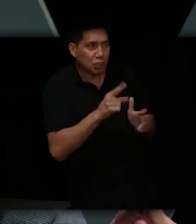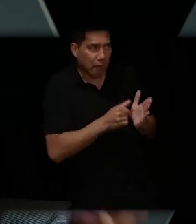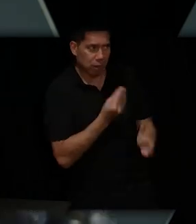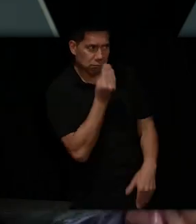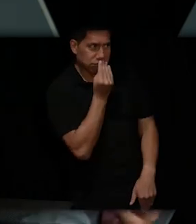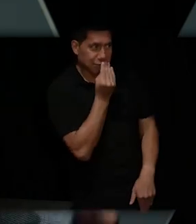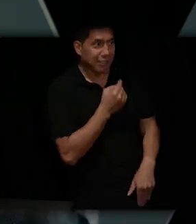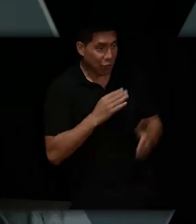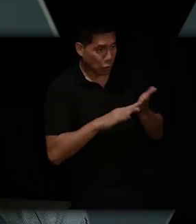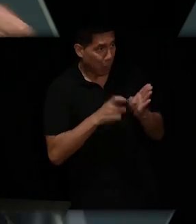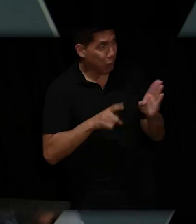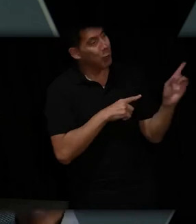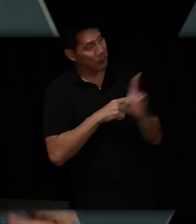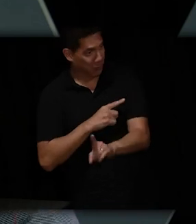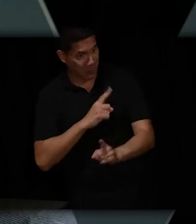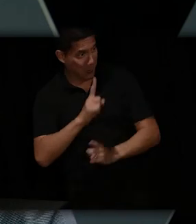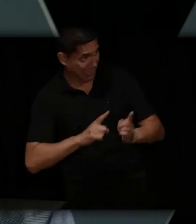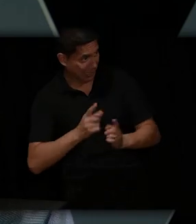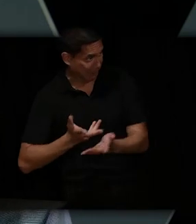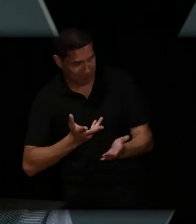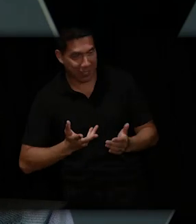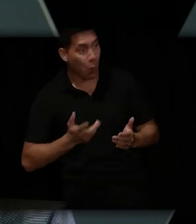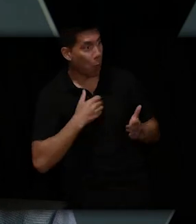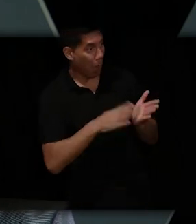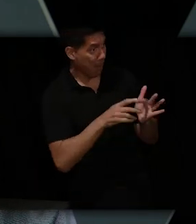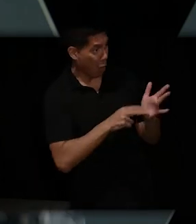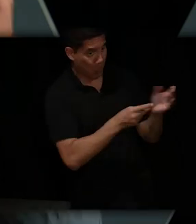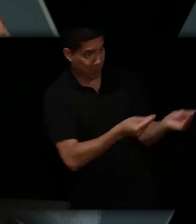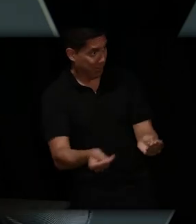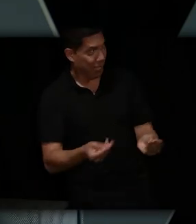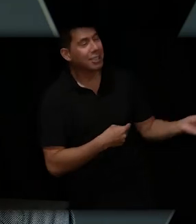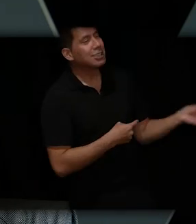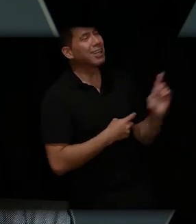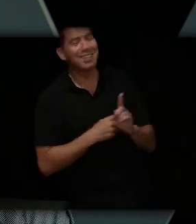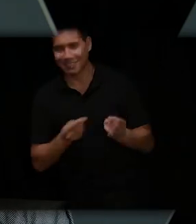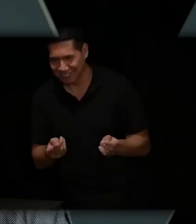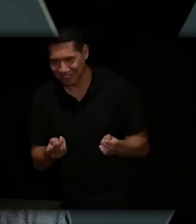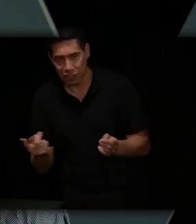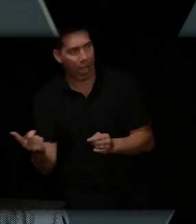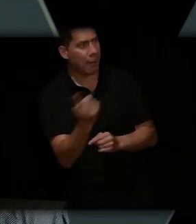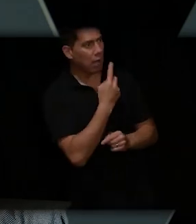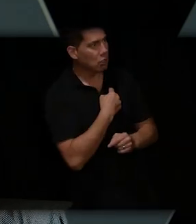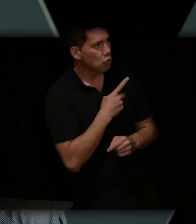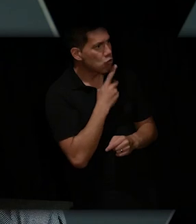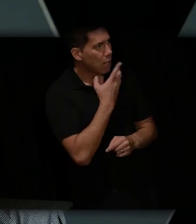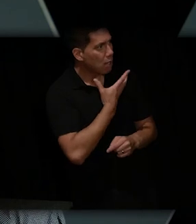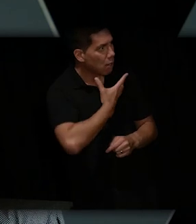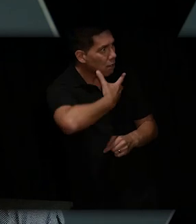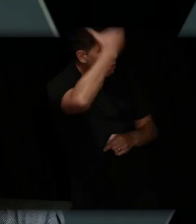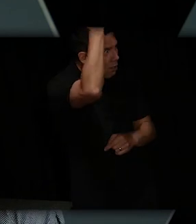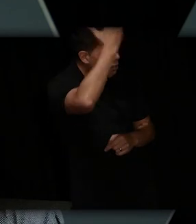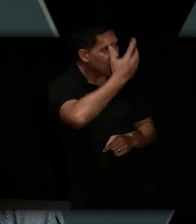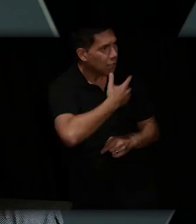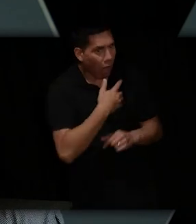briefing, to the Oval, to brief him with my memo. And she came back out, and her face was completely red. And I was afraid to ask her what